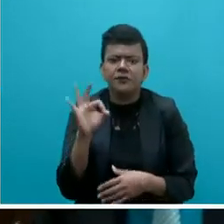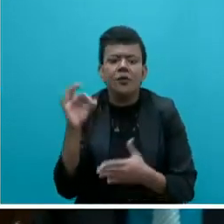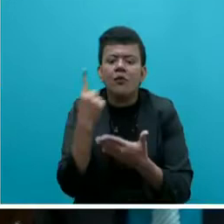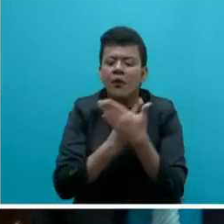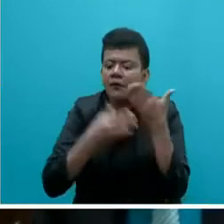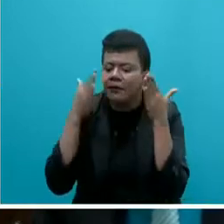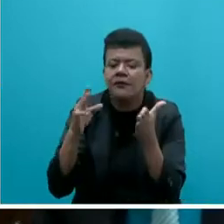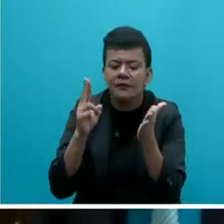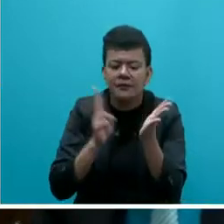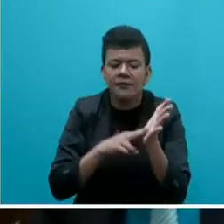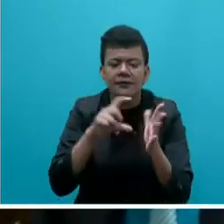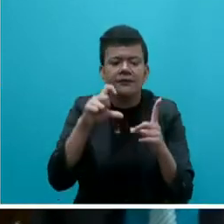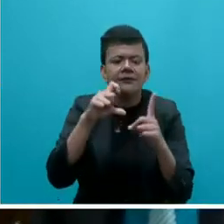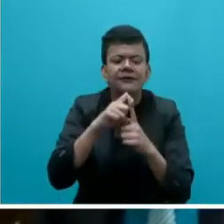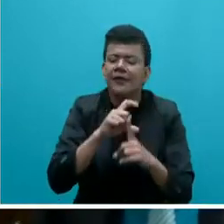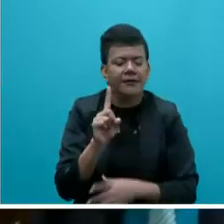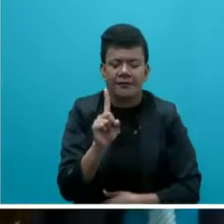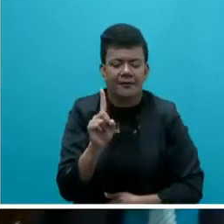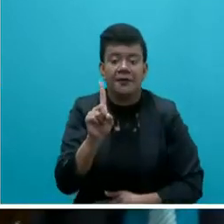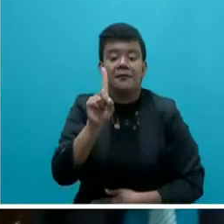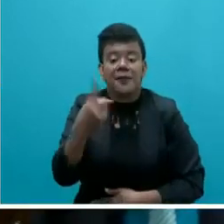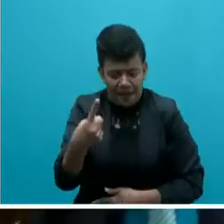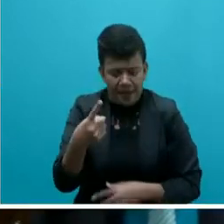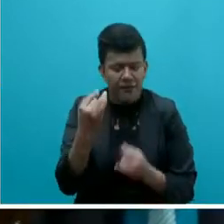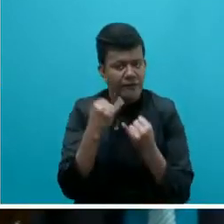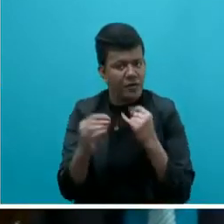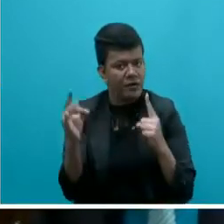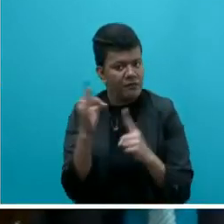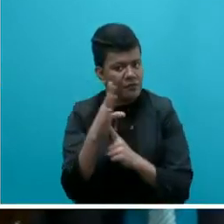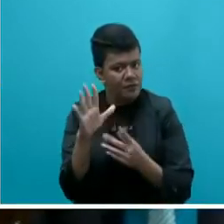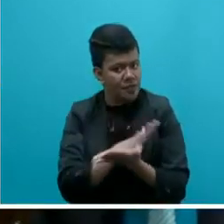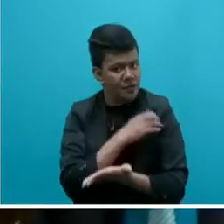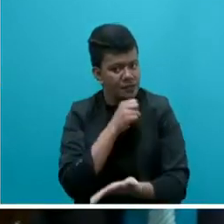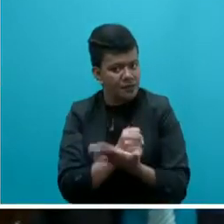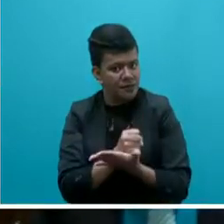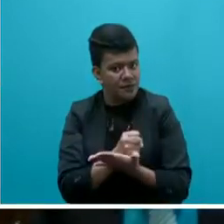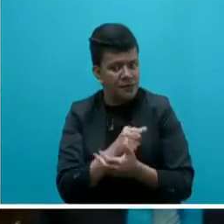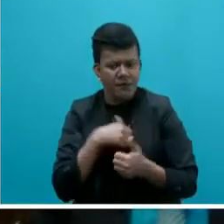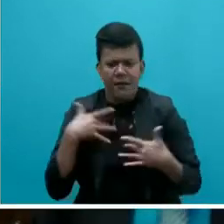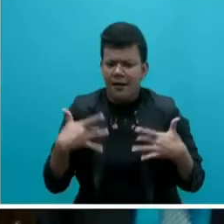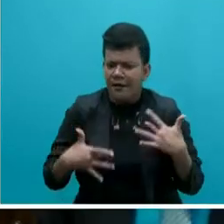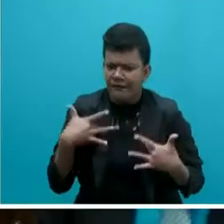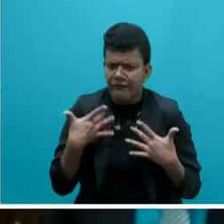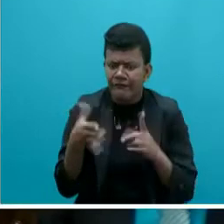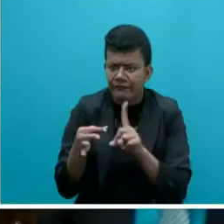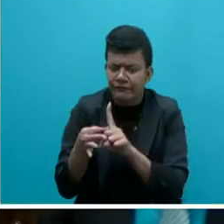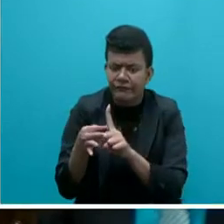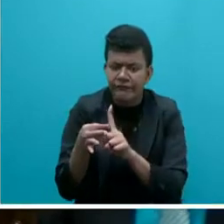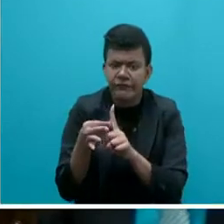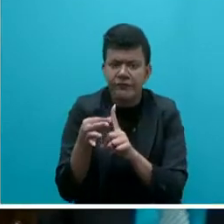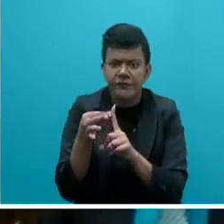more importantly ensure that we continue to improve the livelihood and well-being of all Fijians.